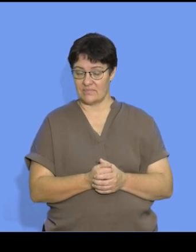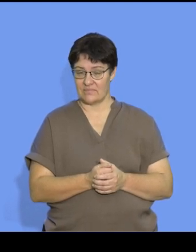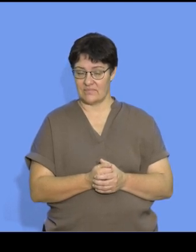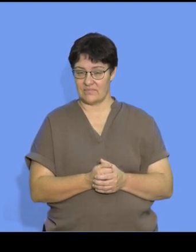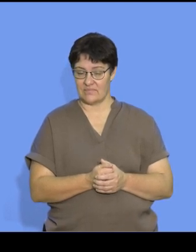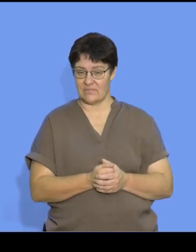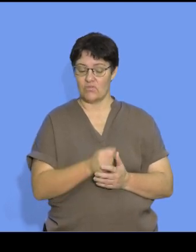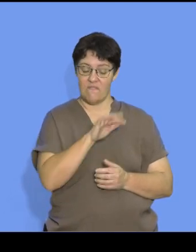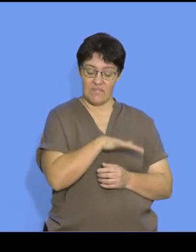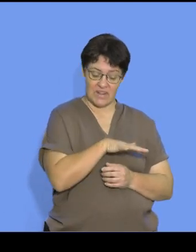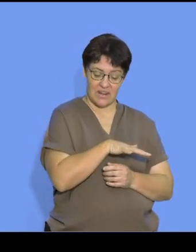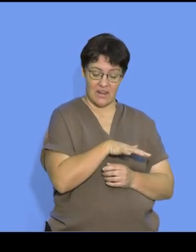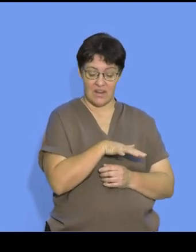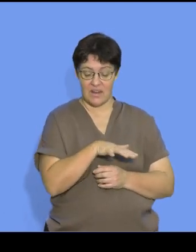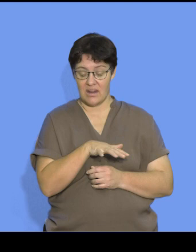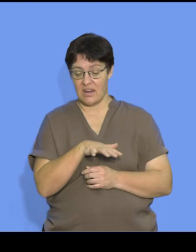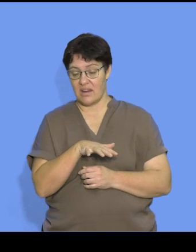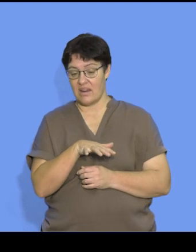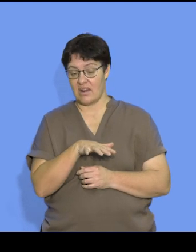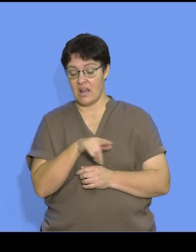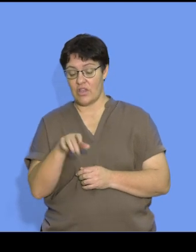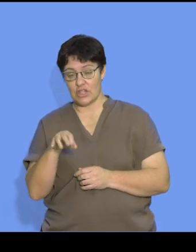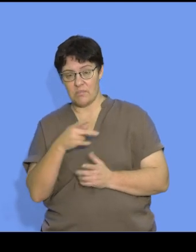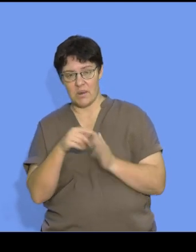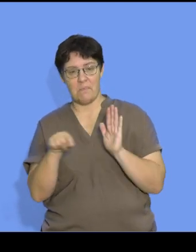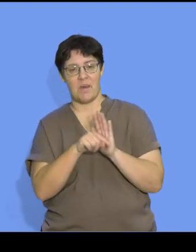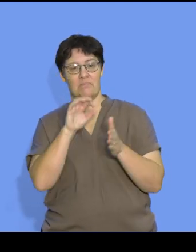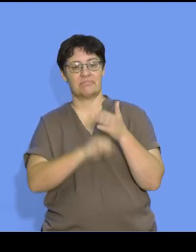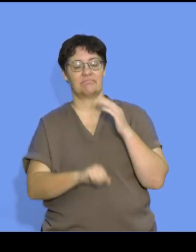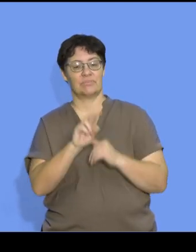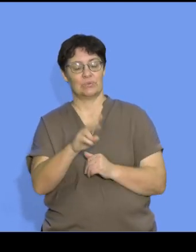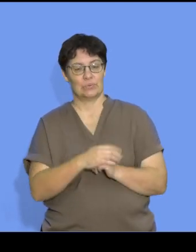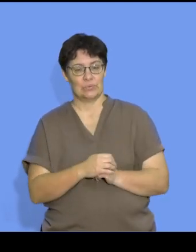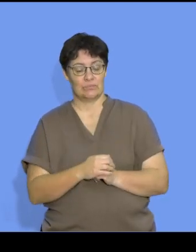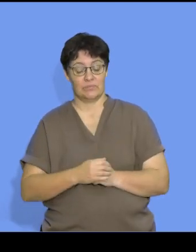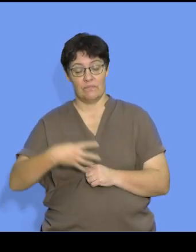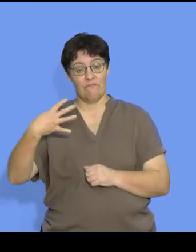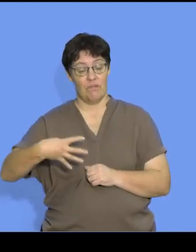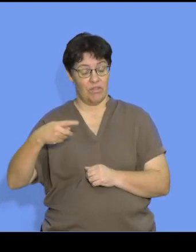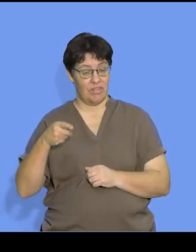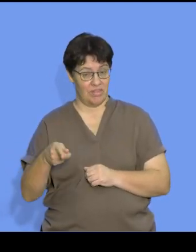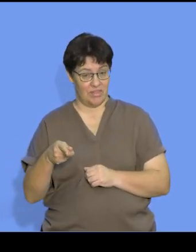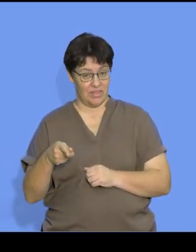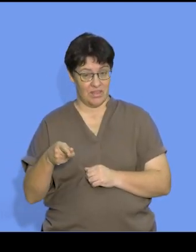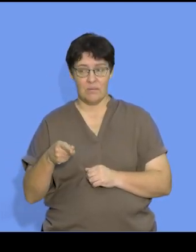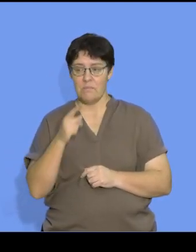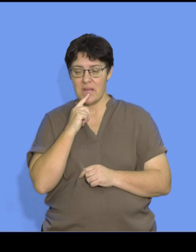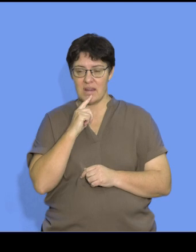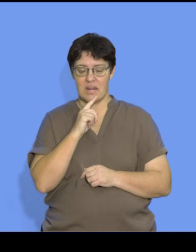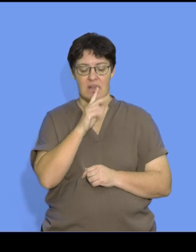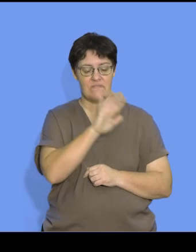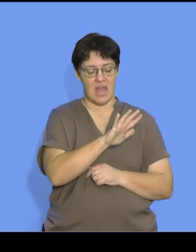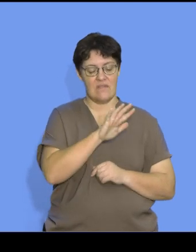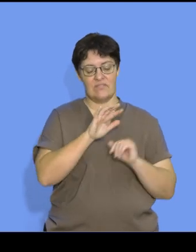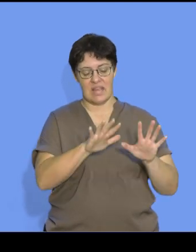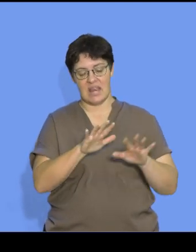from 15 to 13. If I look at the fourth multiple of 5 to get to